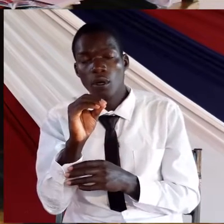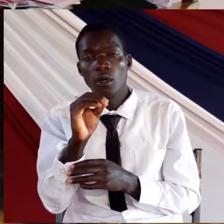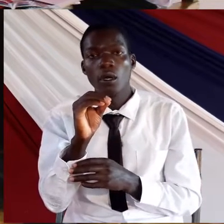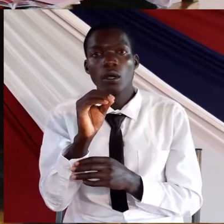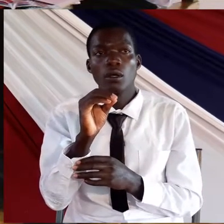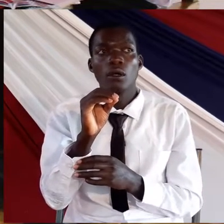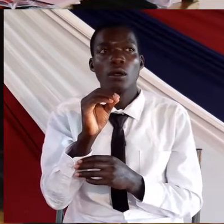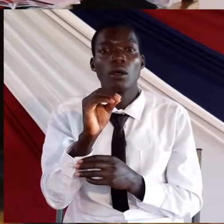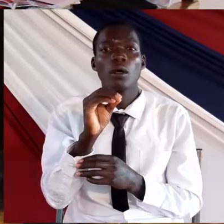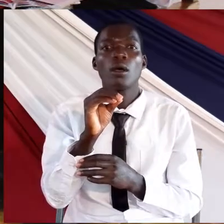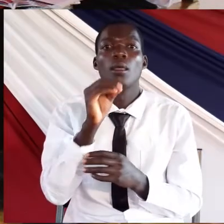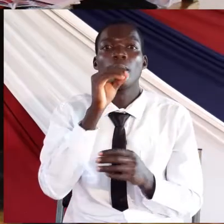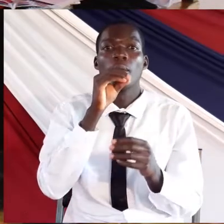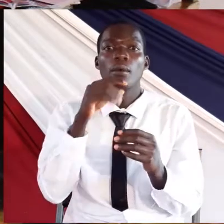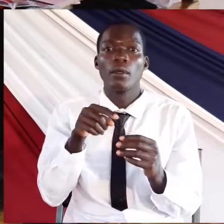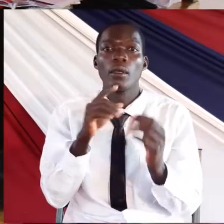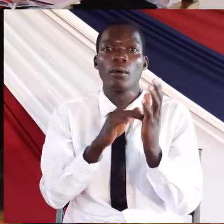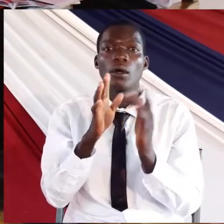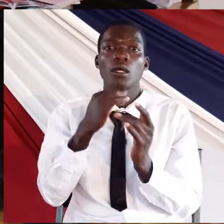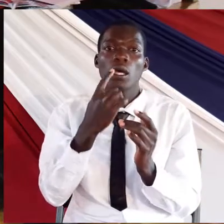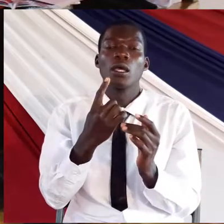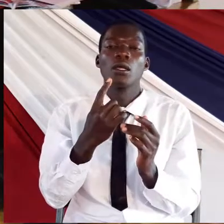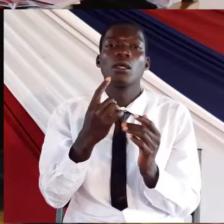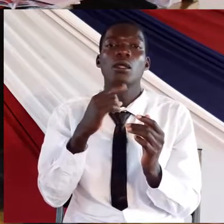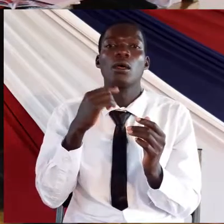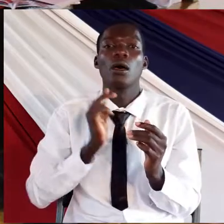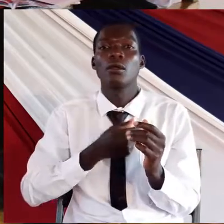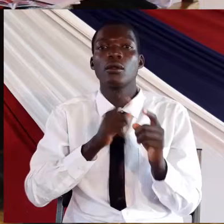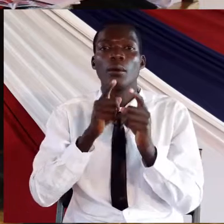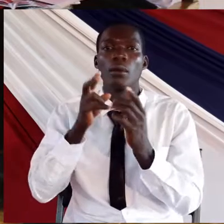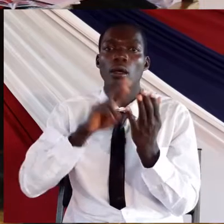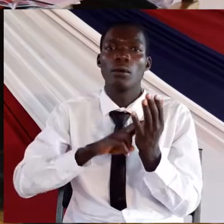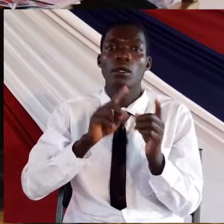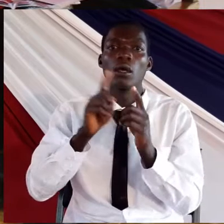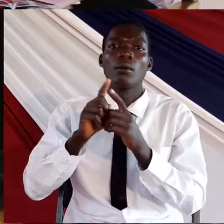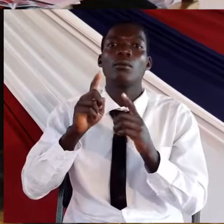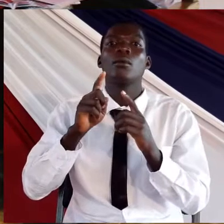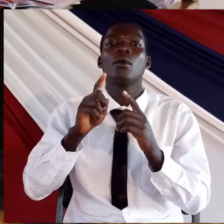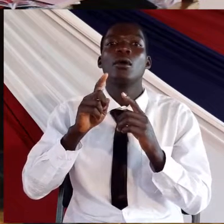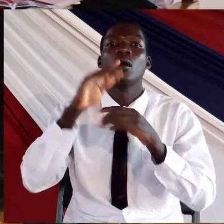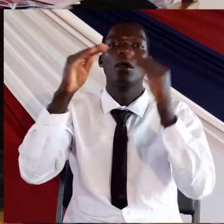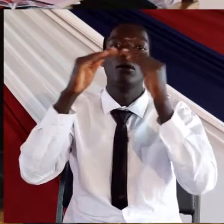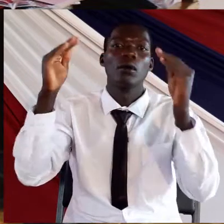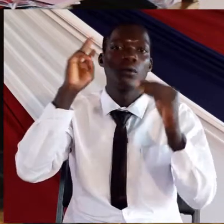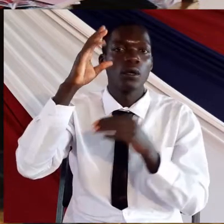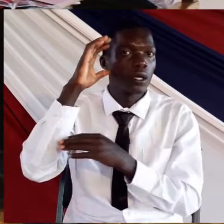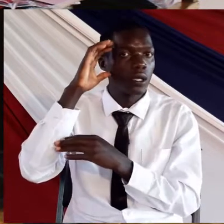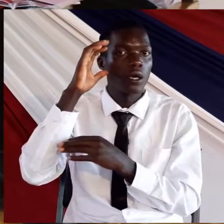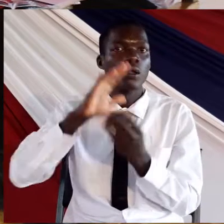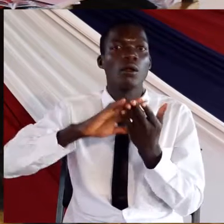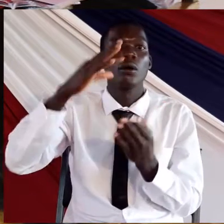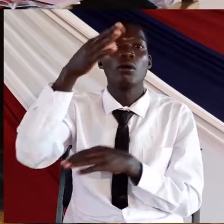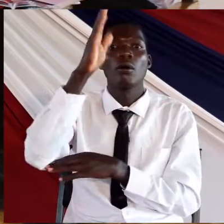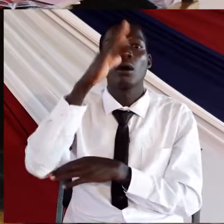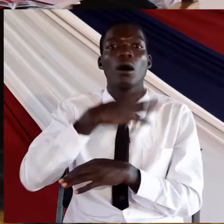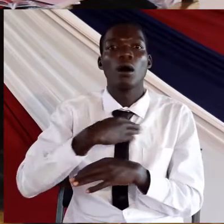psalmist telling us, again, he is repeating to us that the heavens declare the glory of God, and